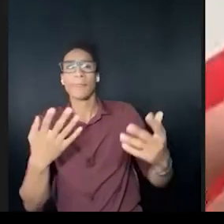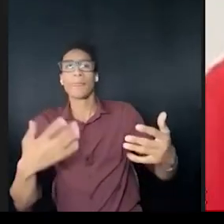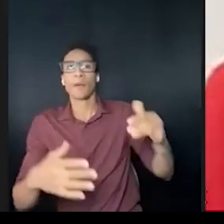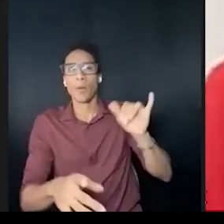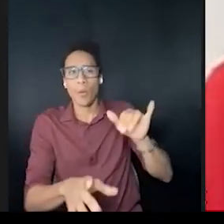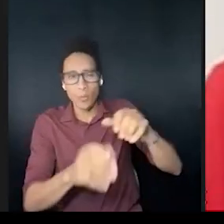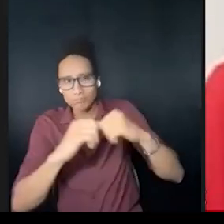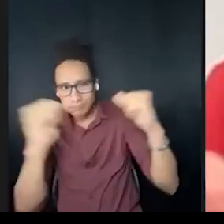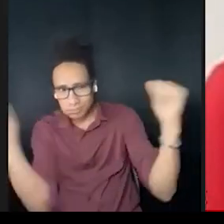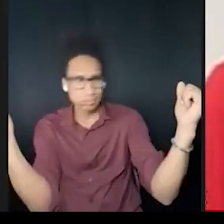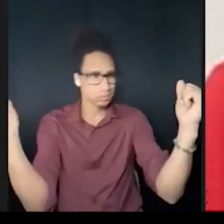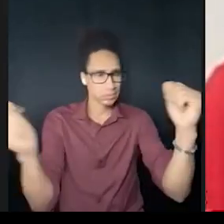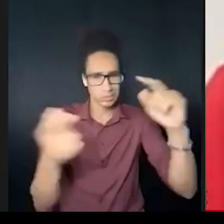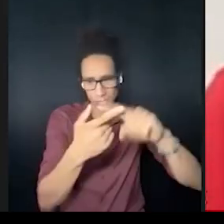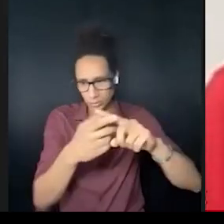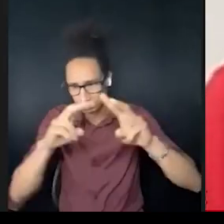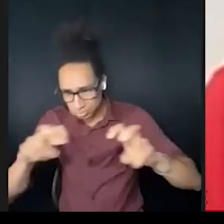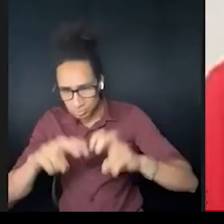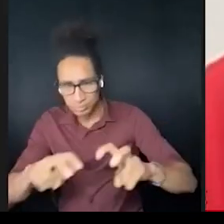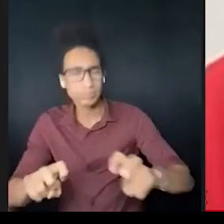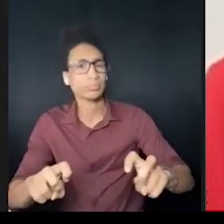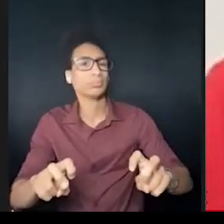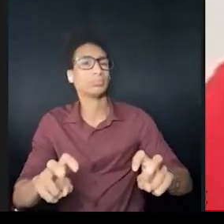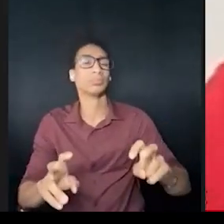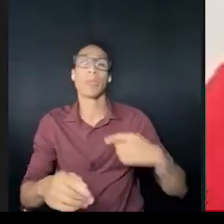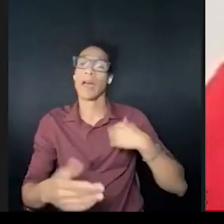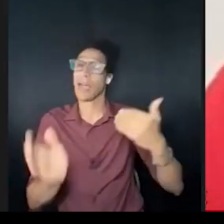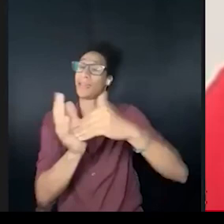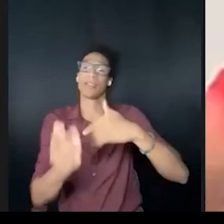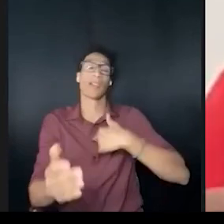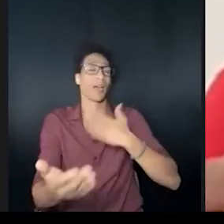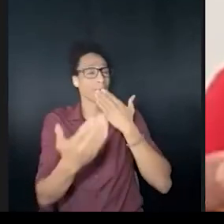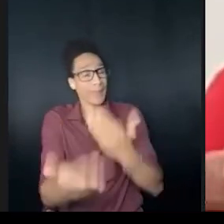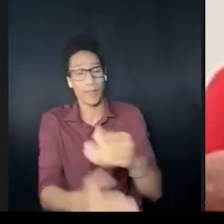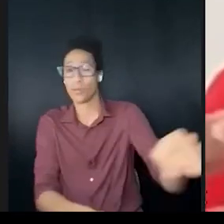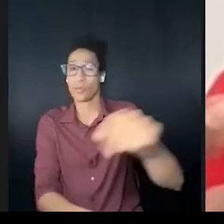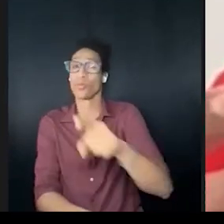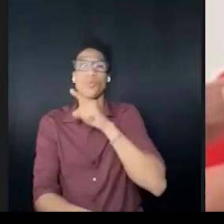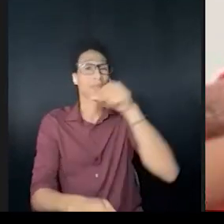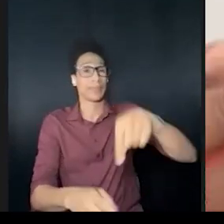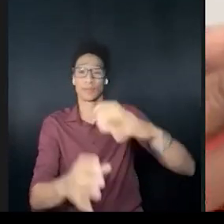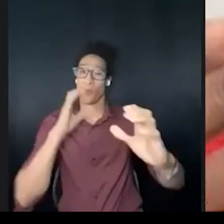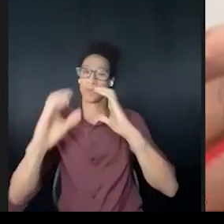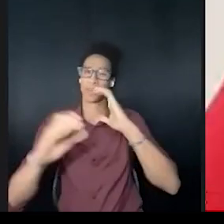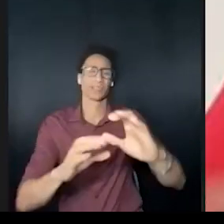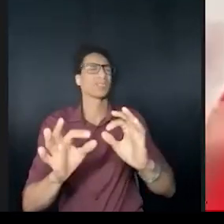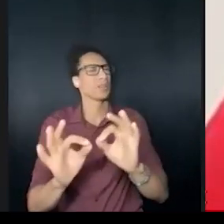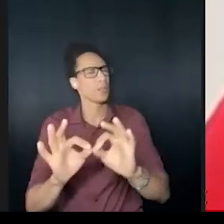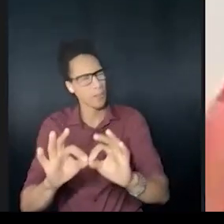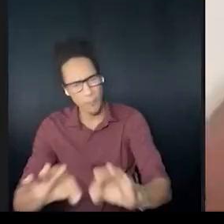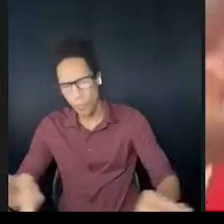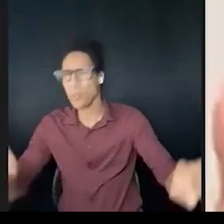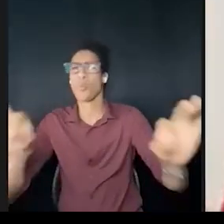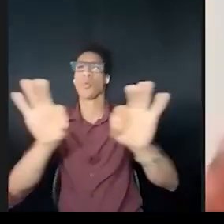just keep thanking you guys, because it's really important that this conversation can help to